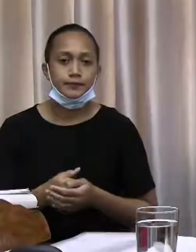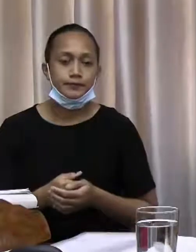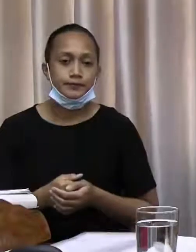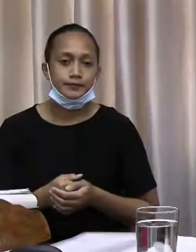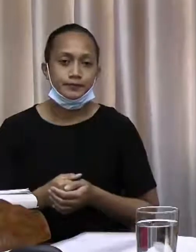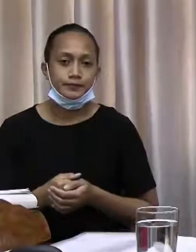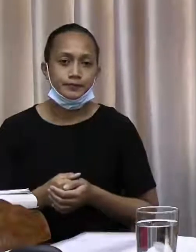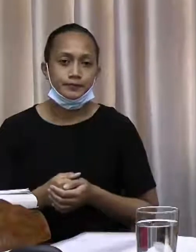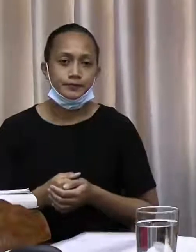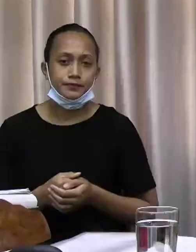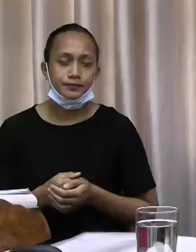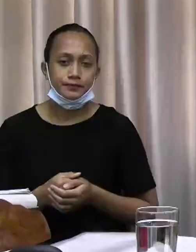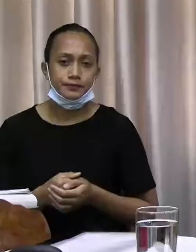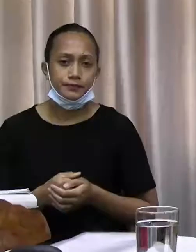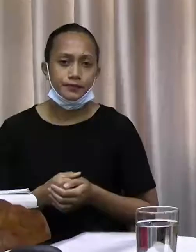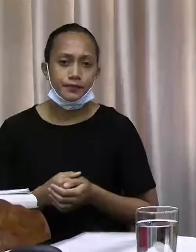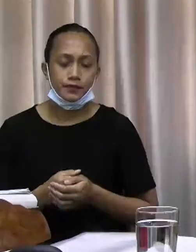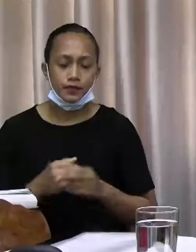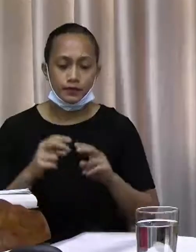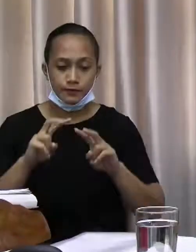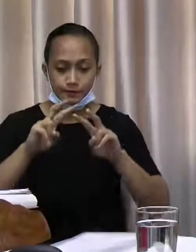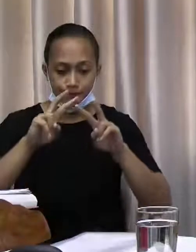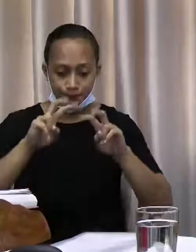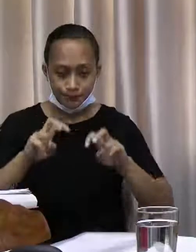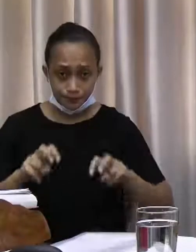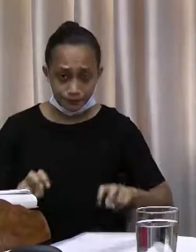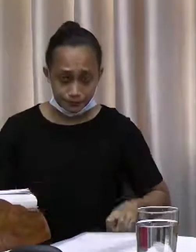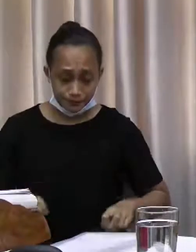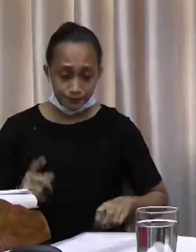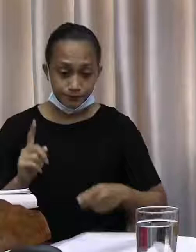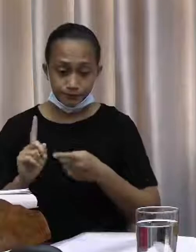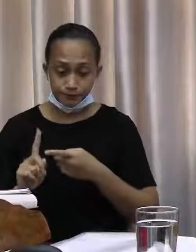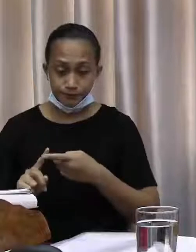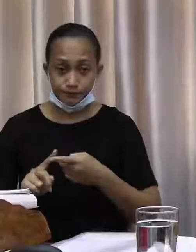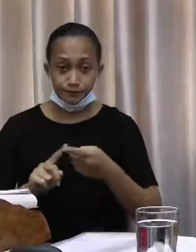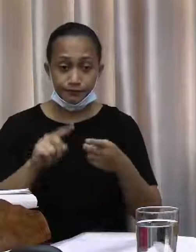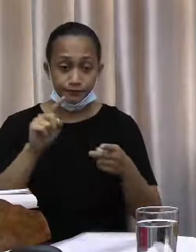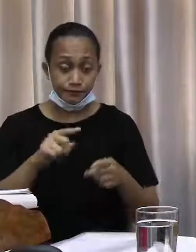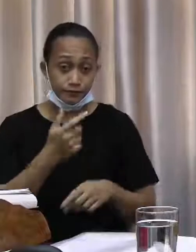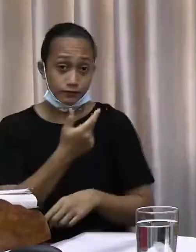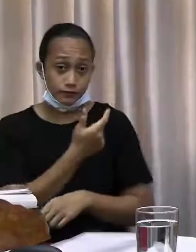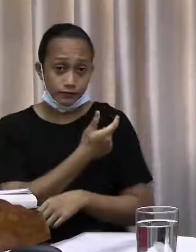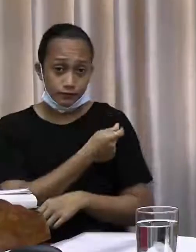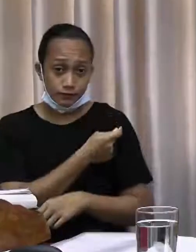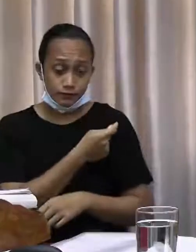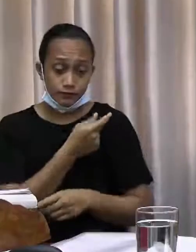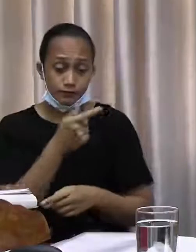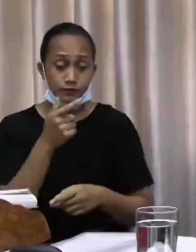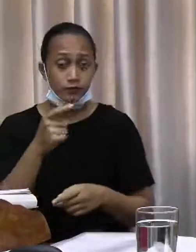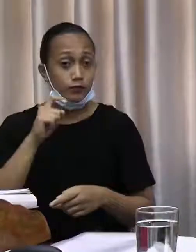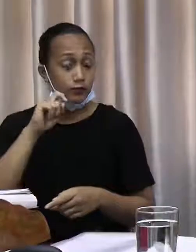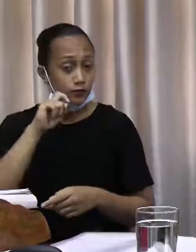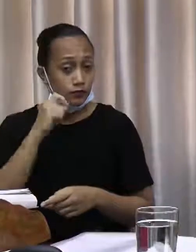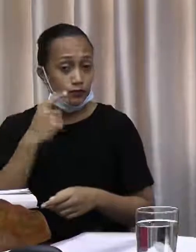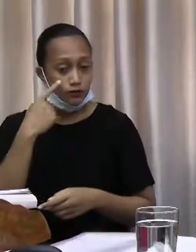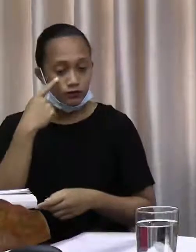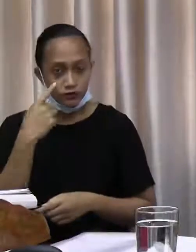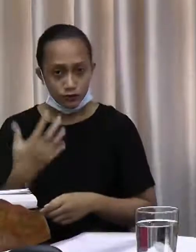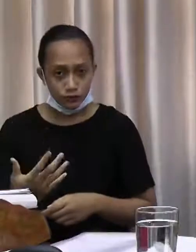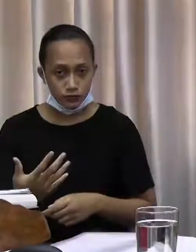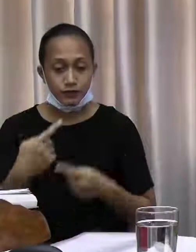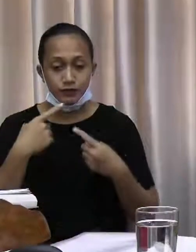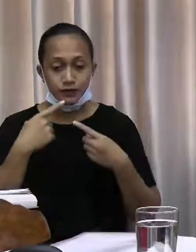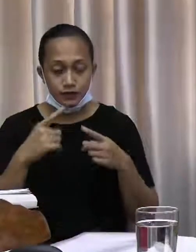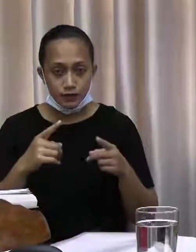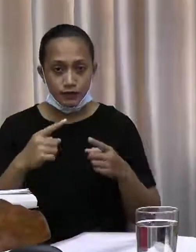O le au ilininga o le faatinoina ma le faangasolongo nei vaenga uma. O le a faailo atu